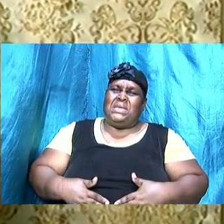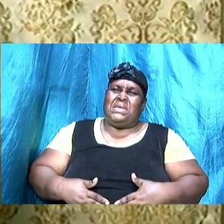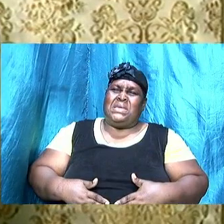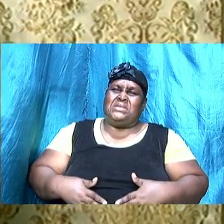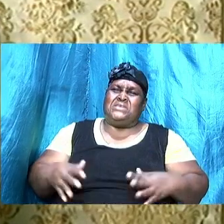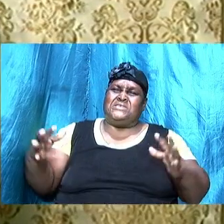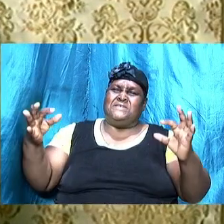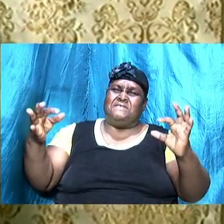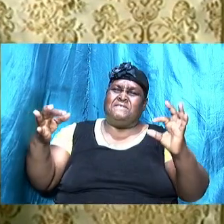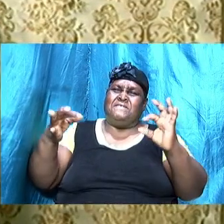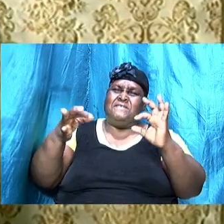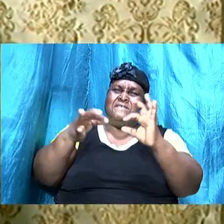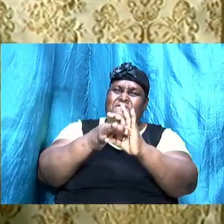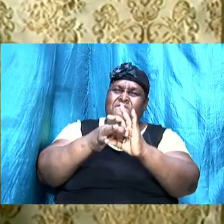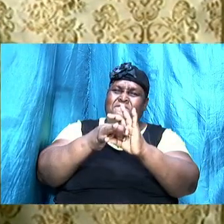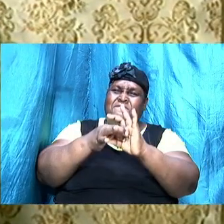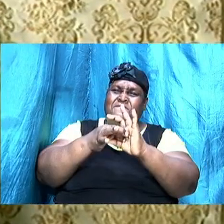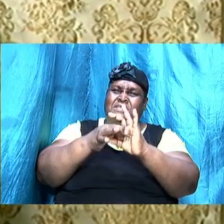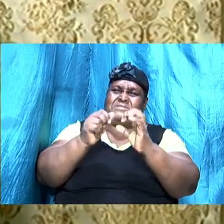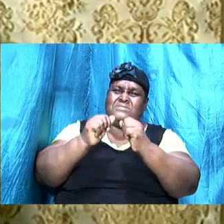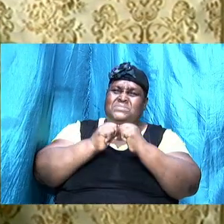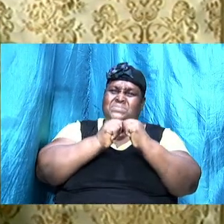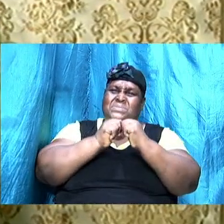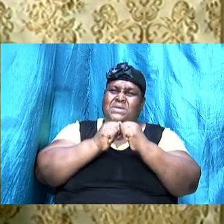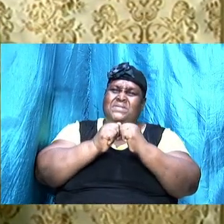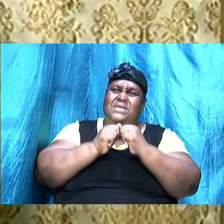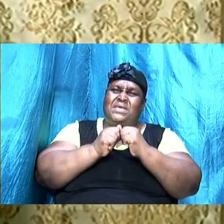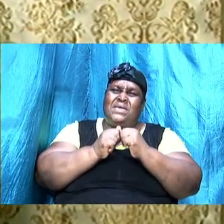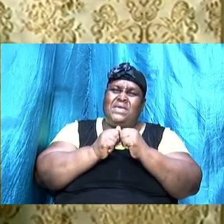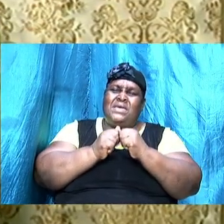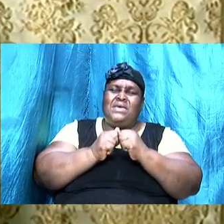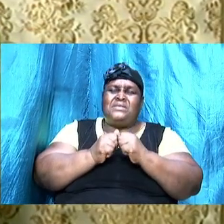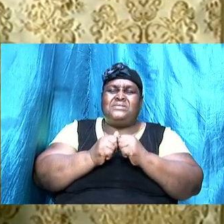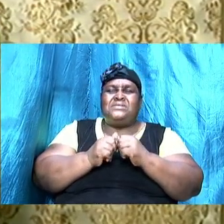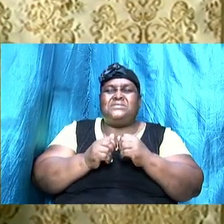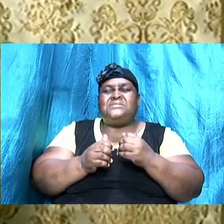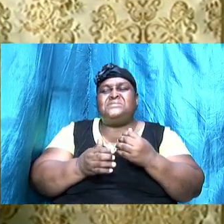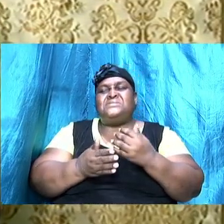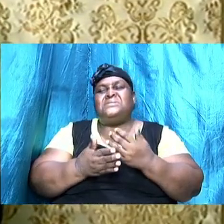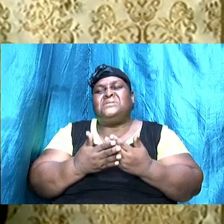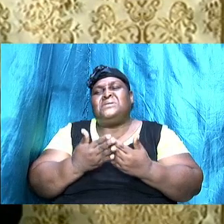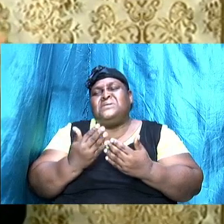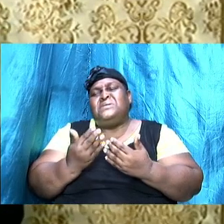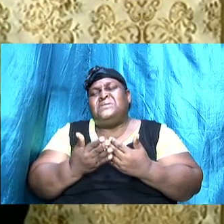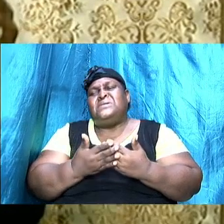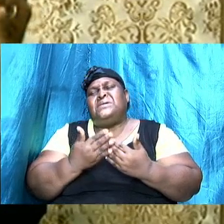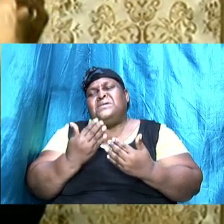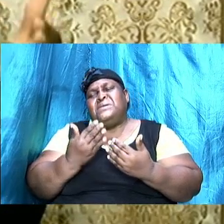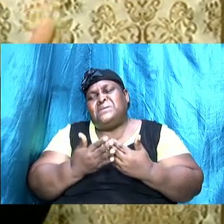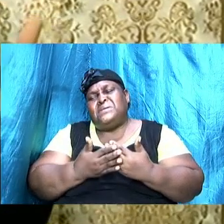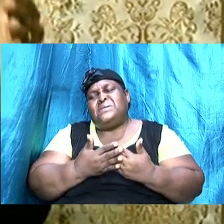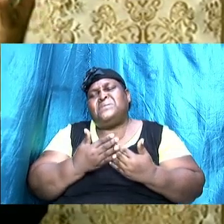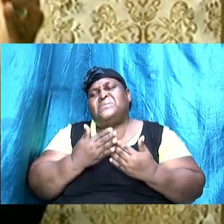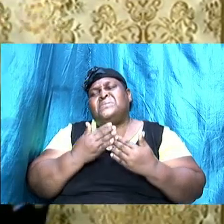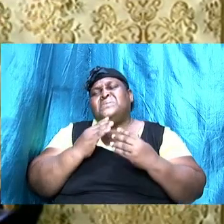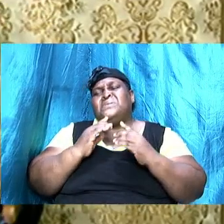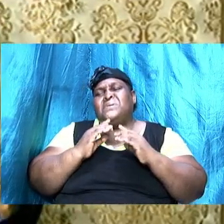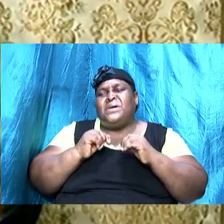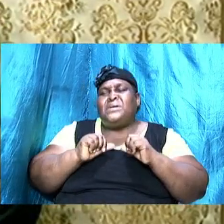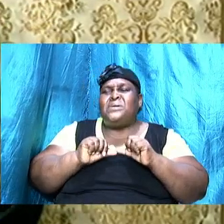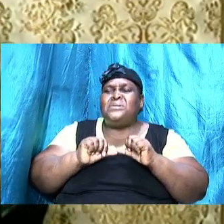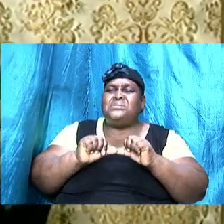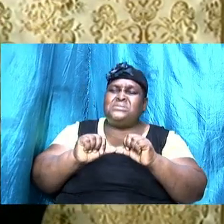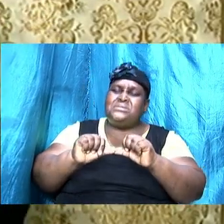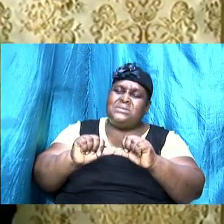fit together, and so you smoothly, seamlessly go through your marriage